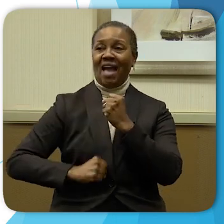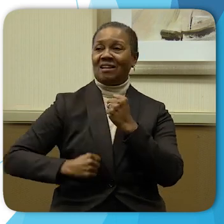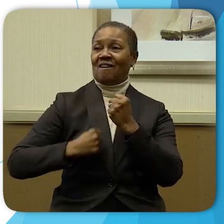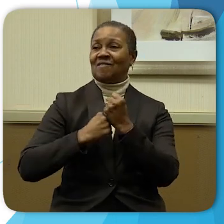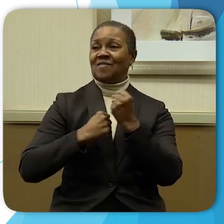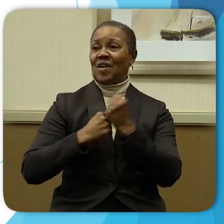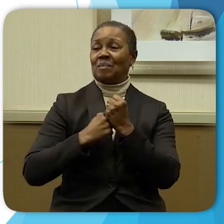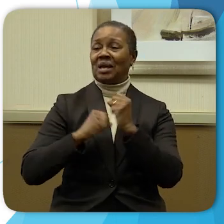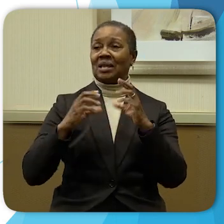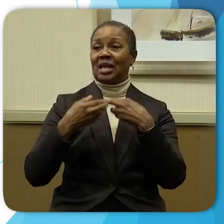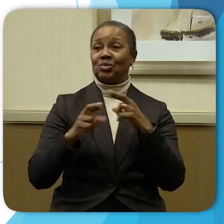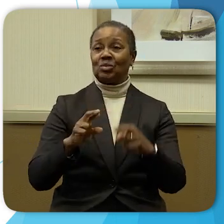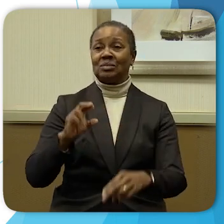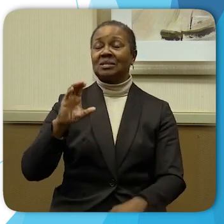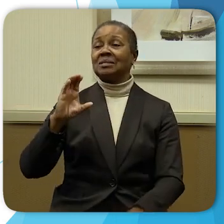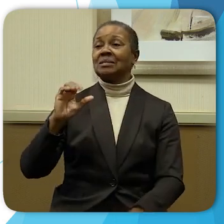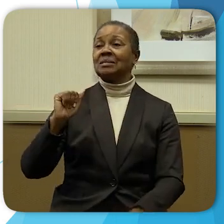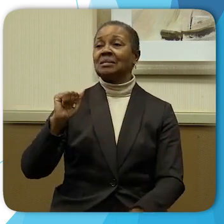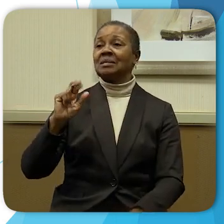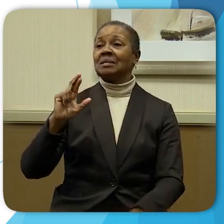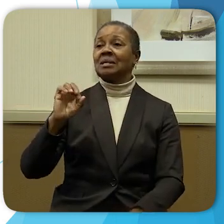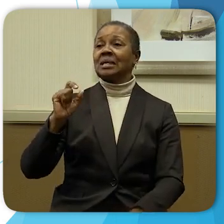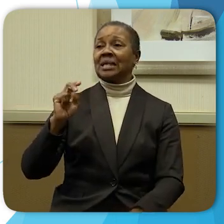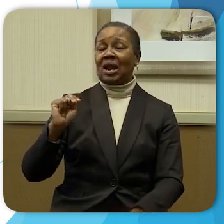Classrooms, Carolyn Walskog.